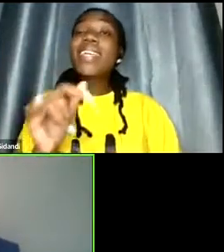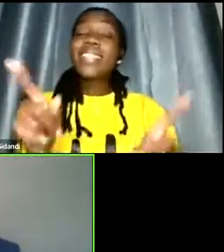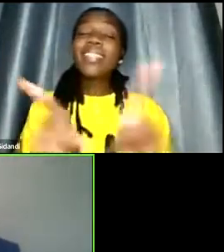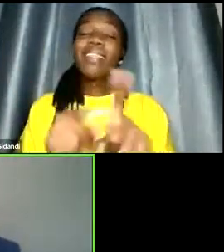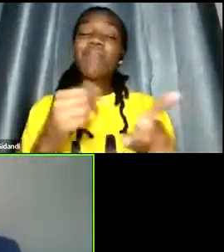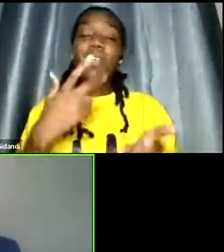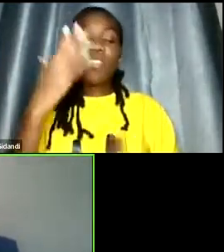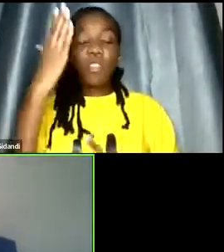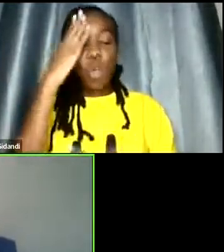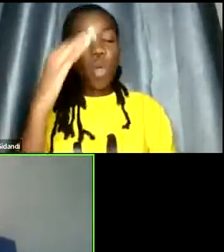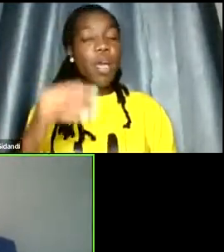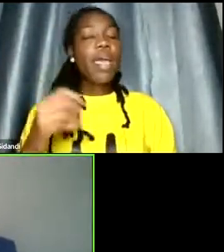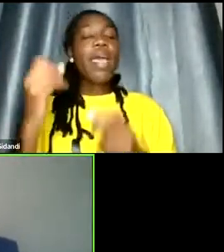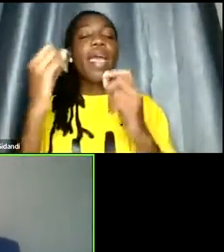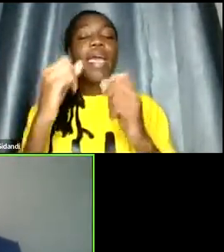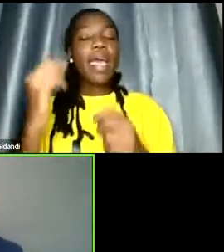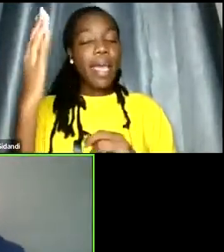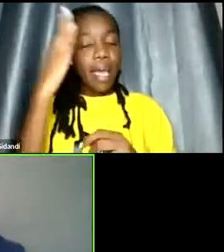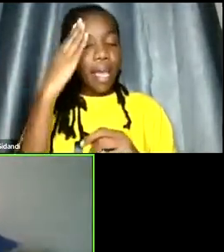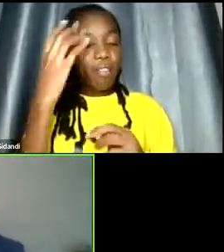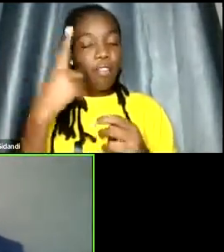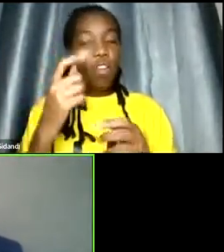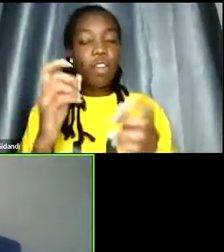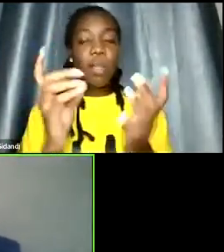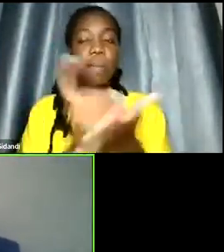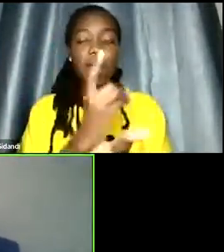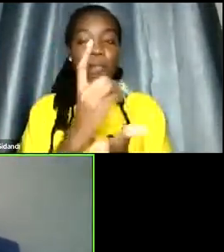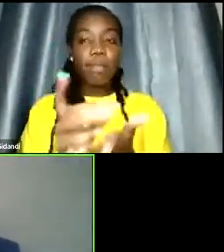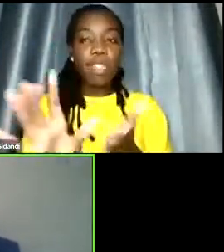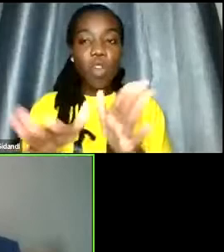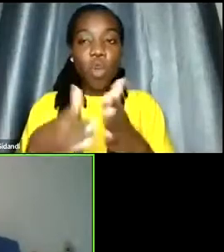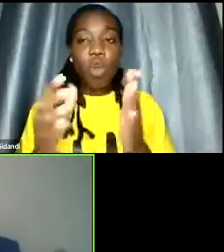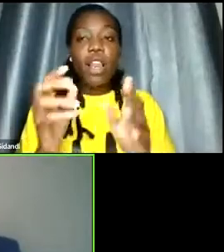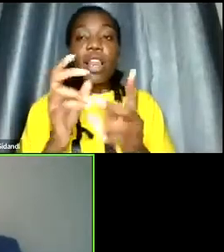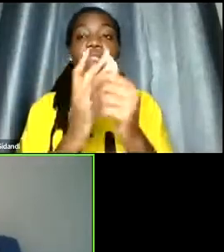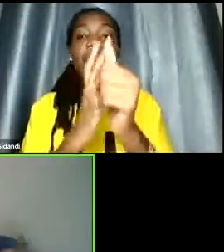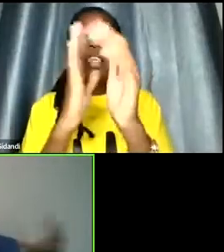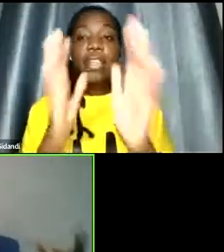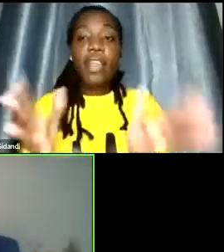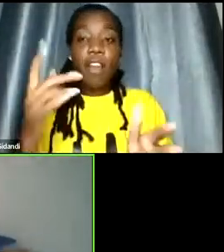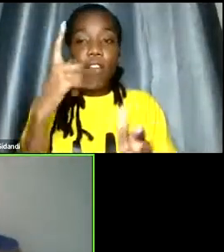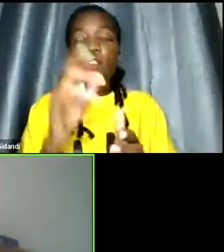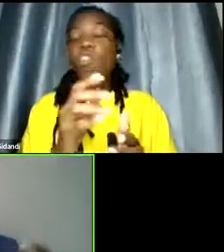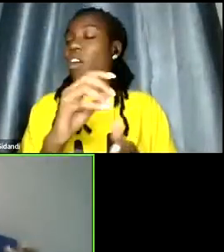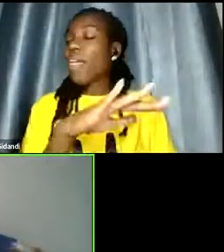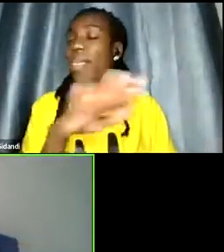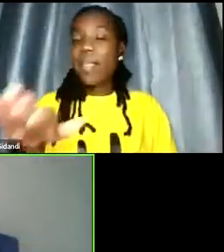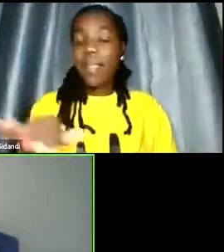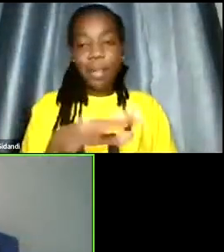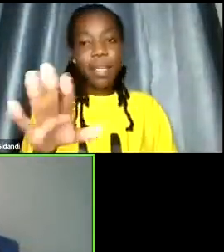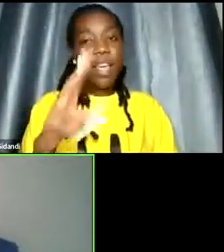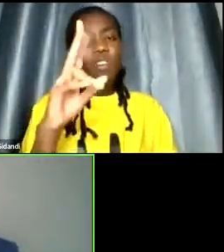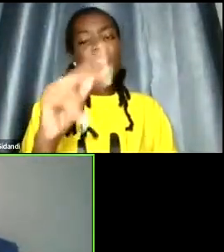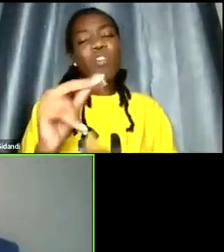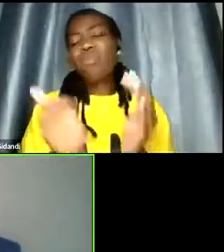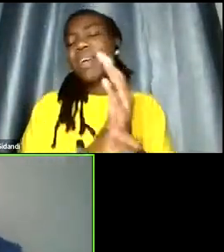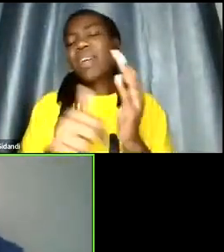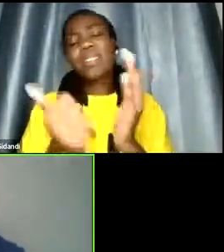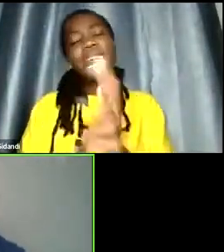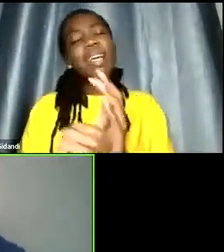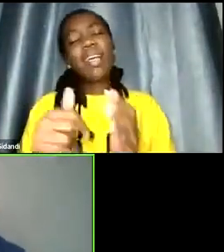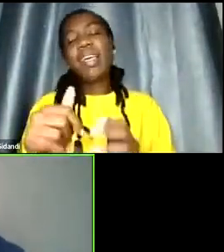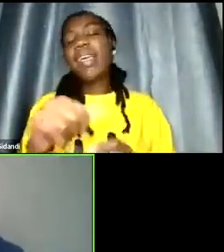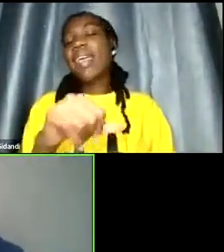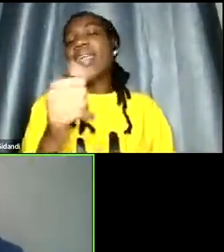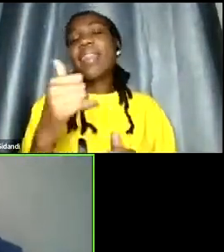of department, heads of function, or heads of unit or heads of section. No matter what the nomenclature is in your organization,